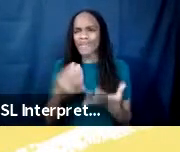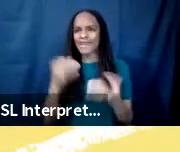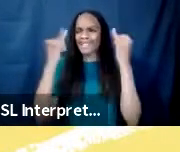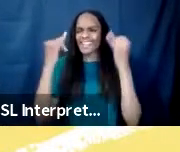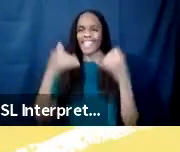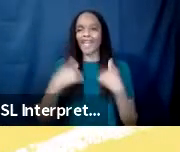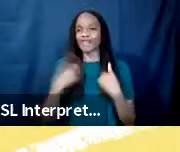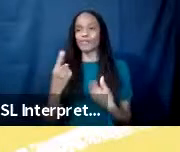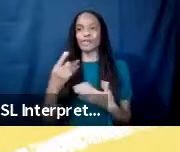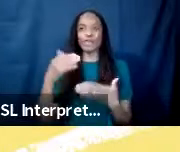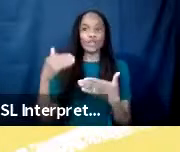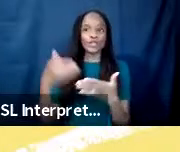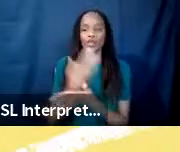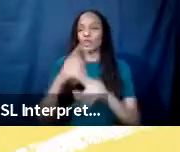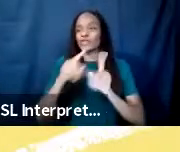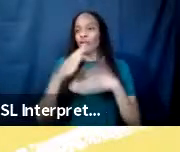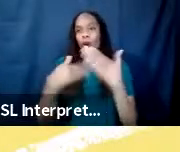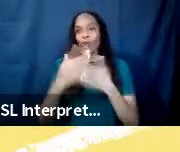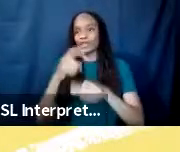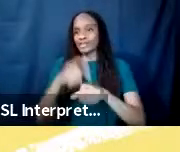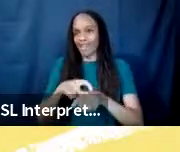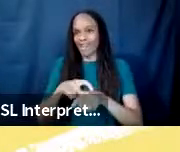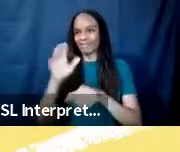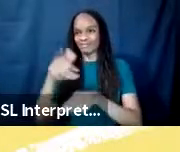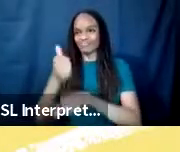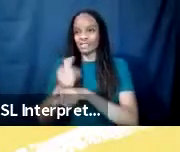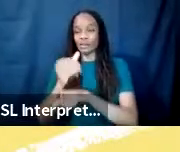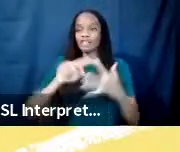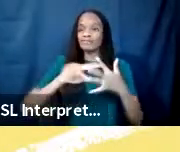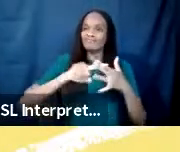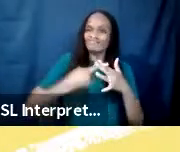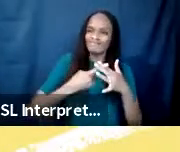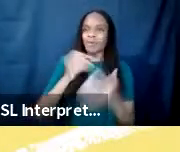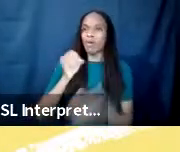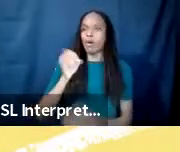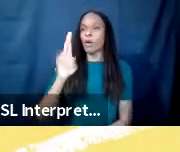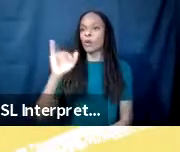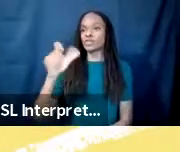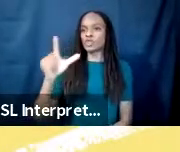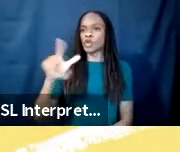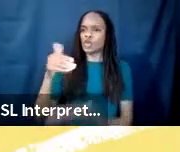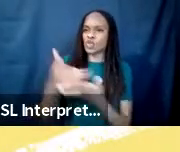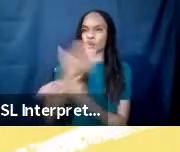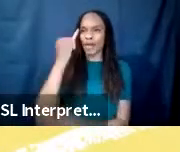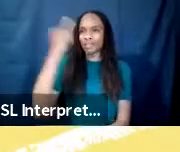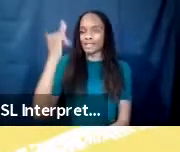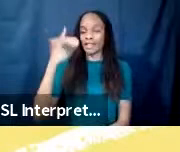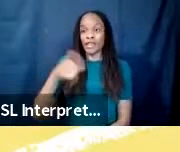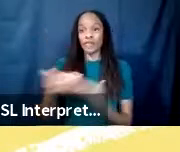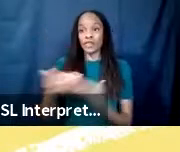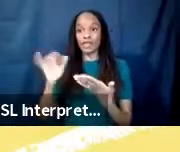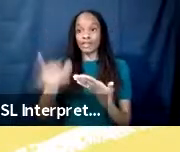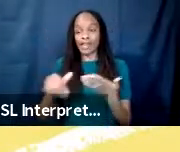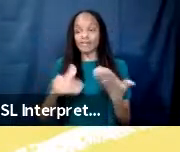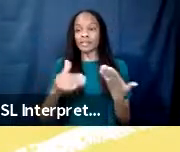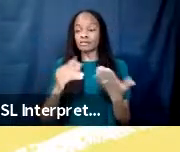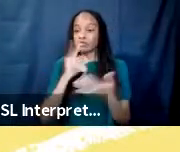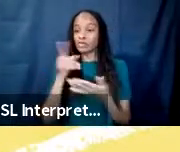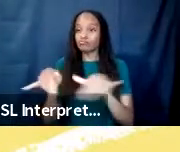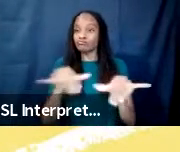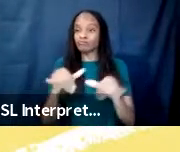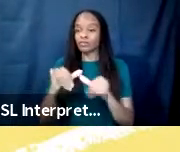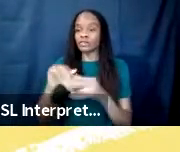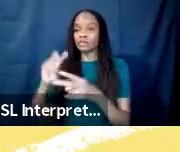different that you're going to put together. So that would be original, brand new idea. The other thing that's common in the new media world is